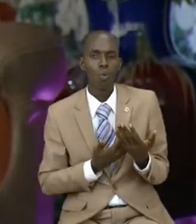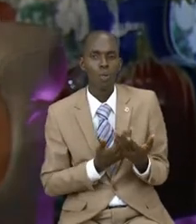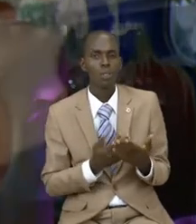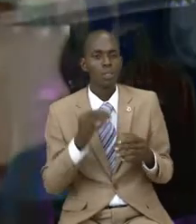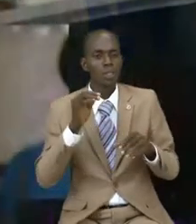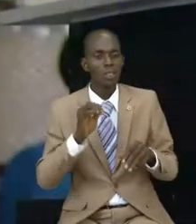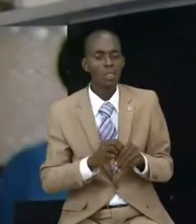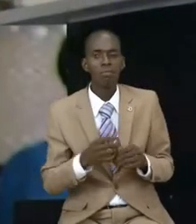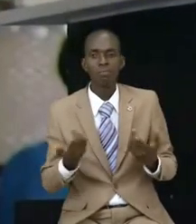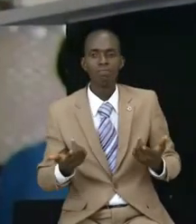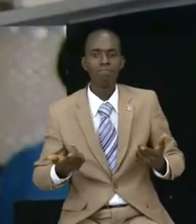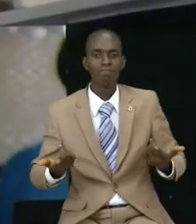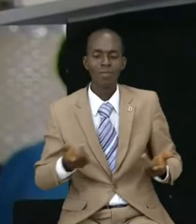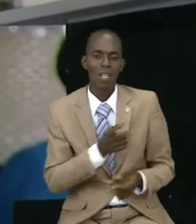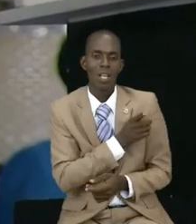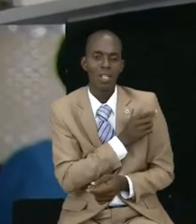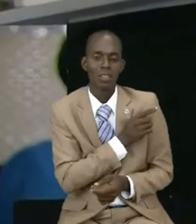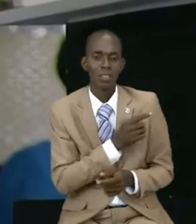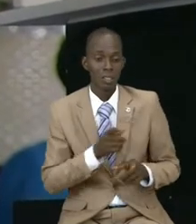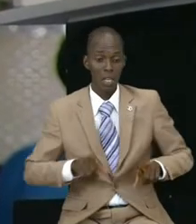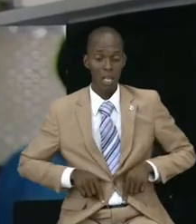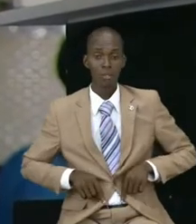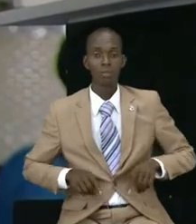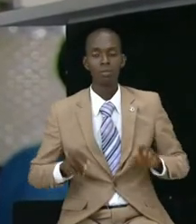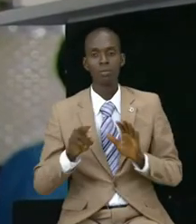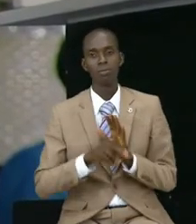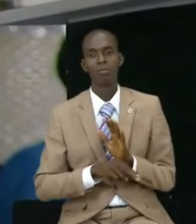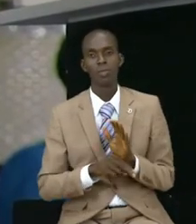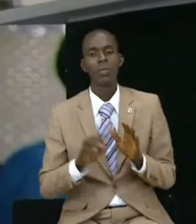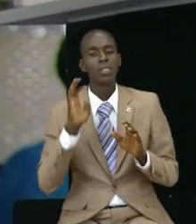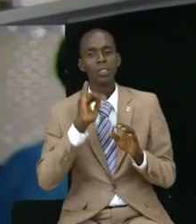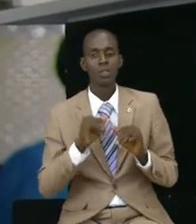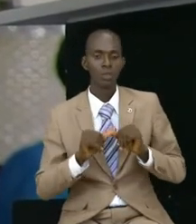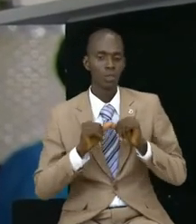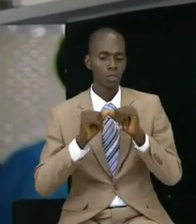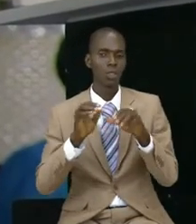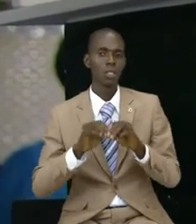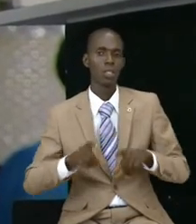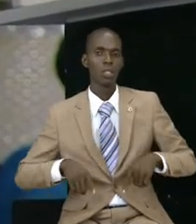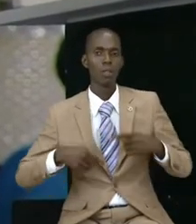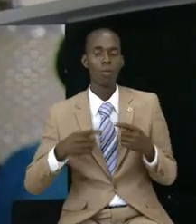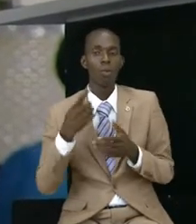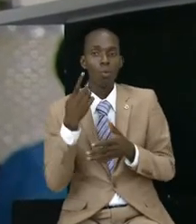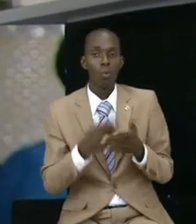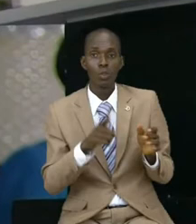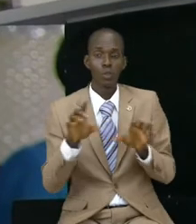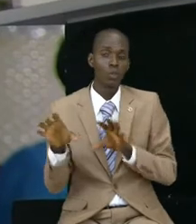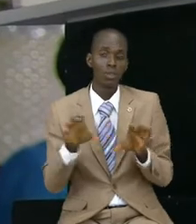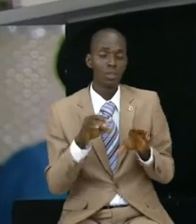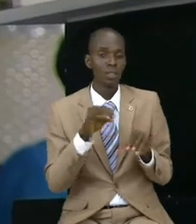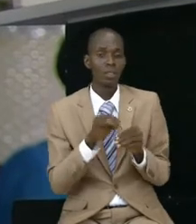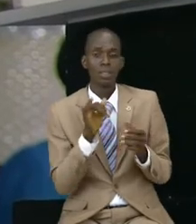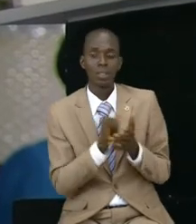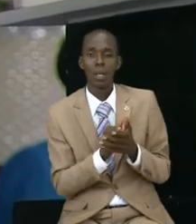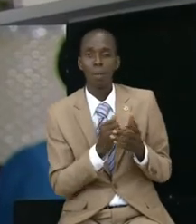idleness. You know, he's continuing in life. What you did last month, do